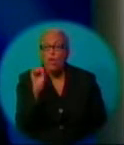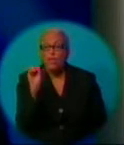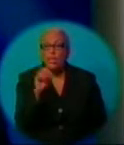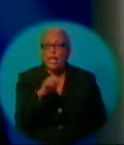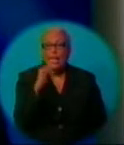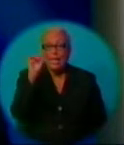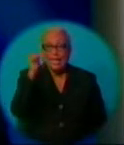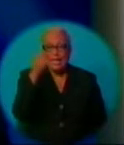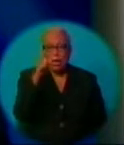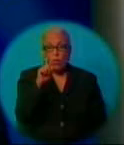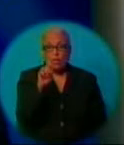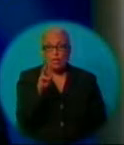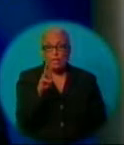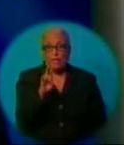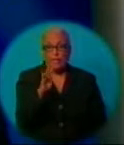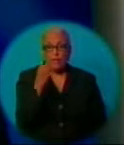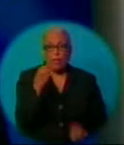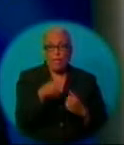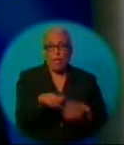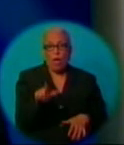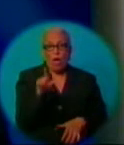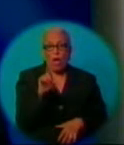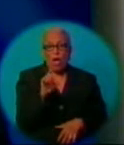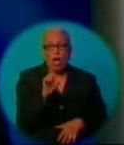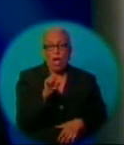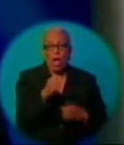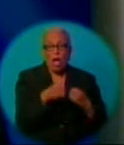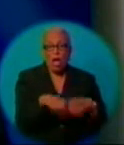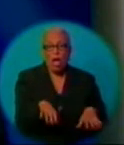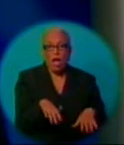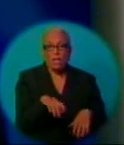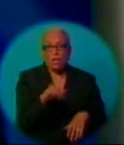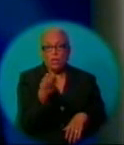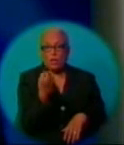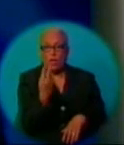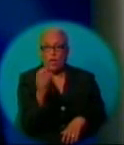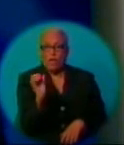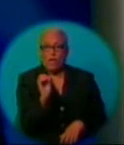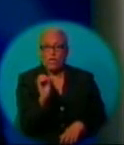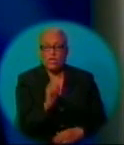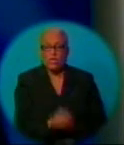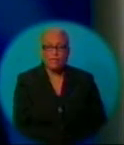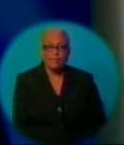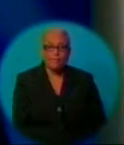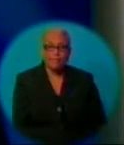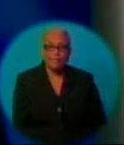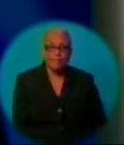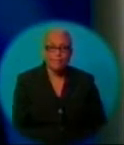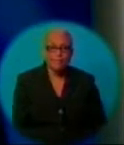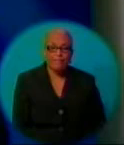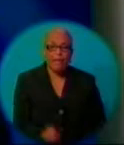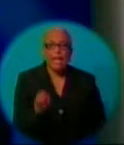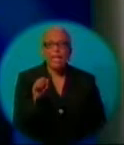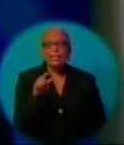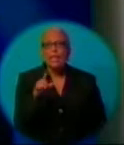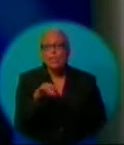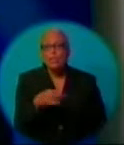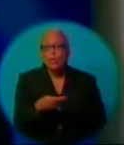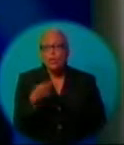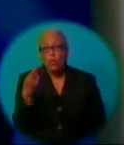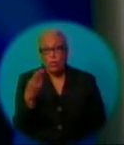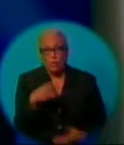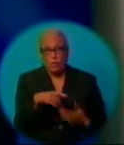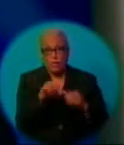overs, India 167 without loss, and they did it in just 12 overs. The Sagicor High Performance Center